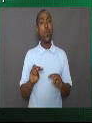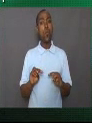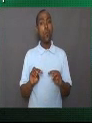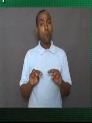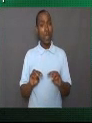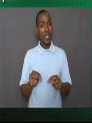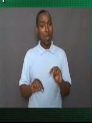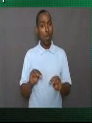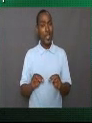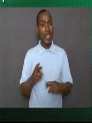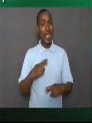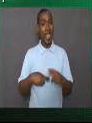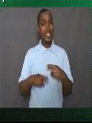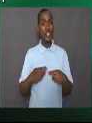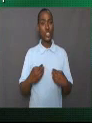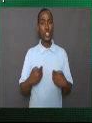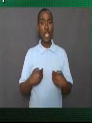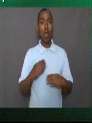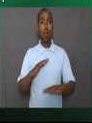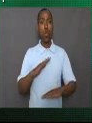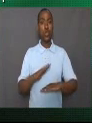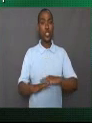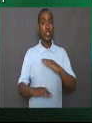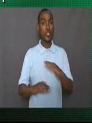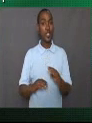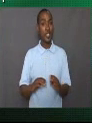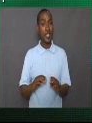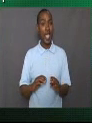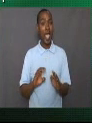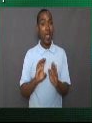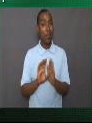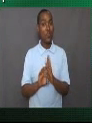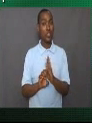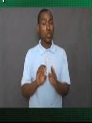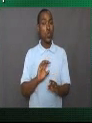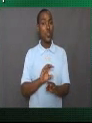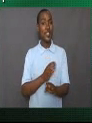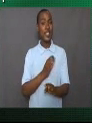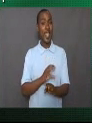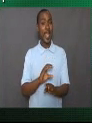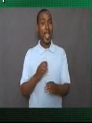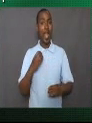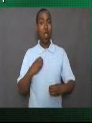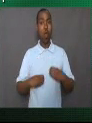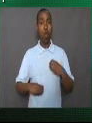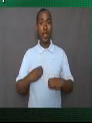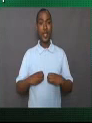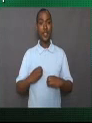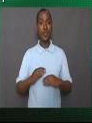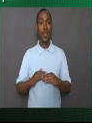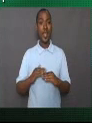and processes that take place in the cells of organisms to